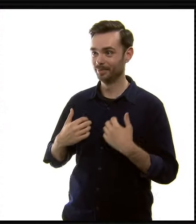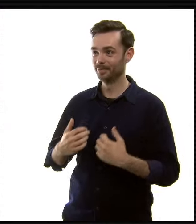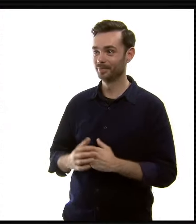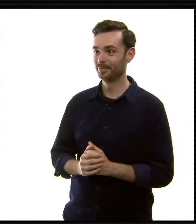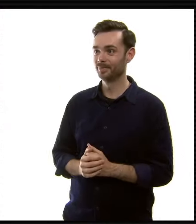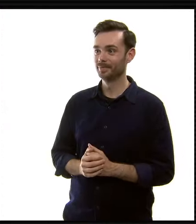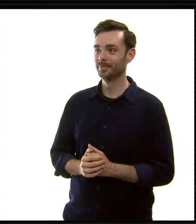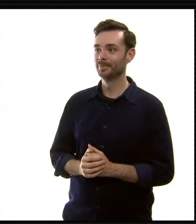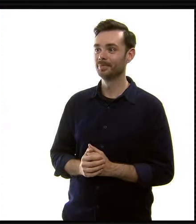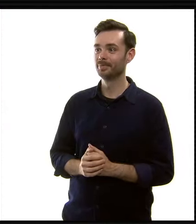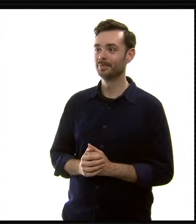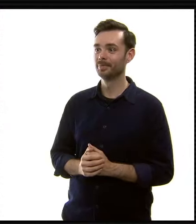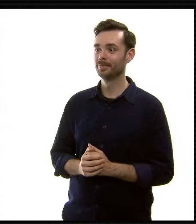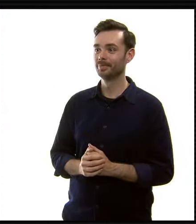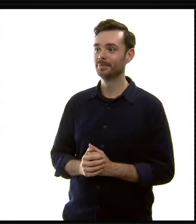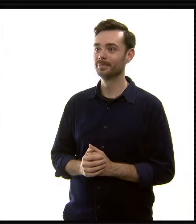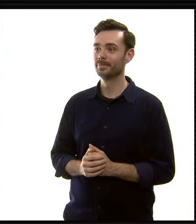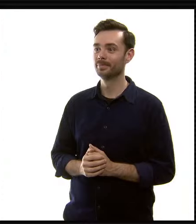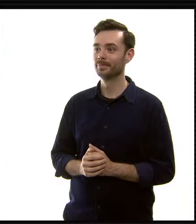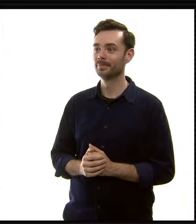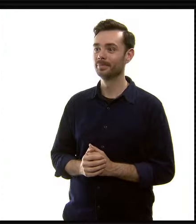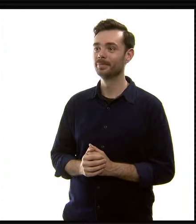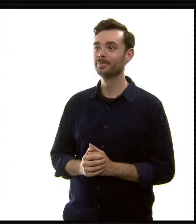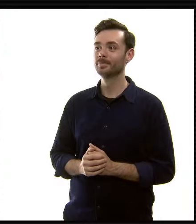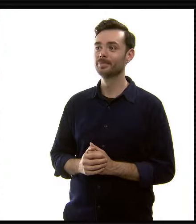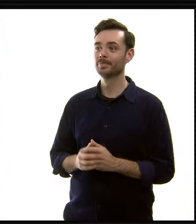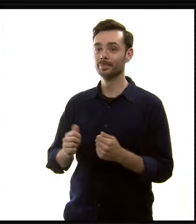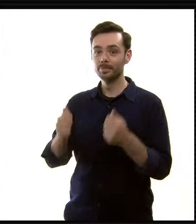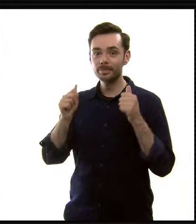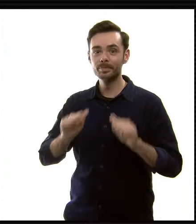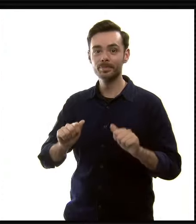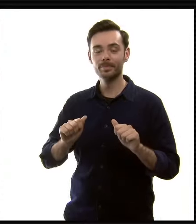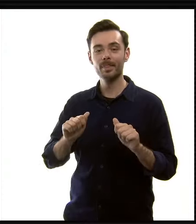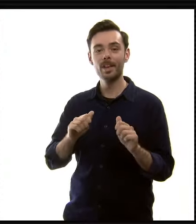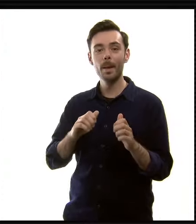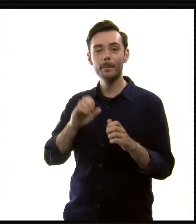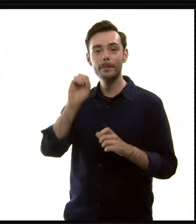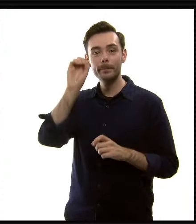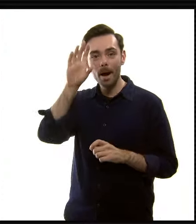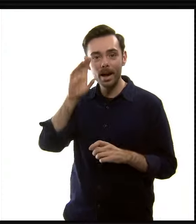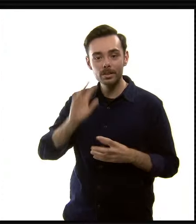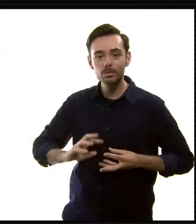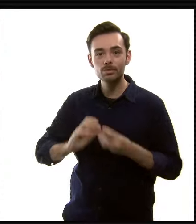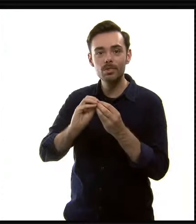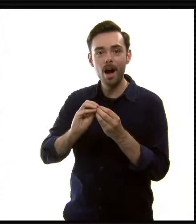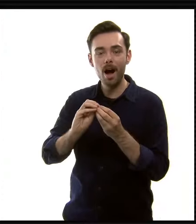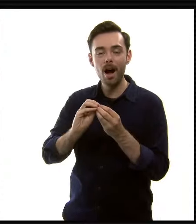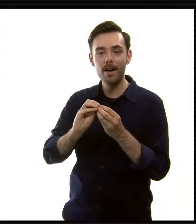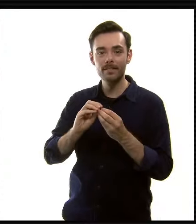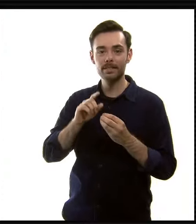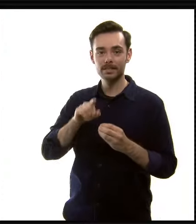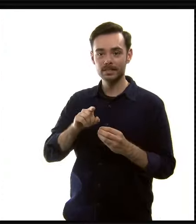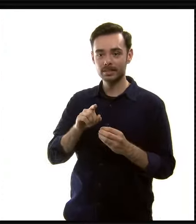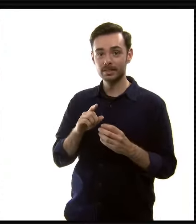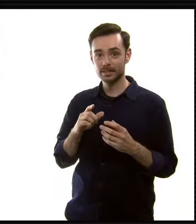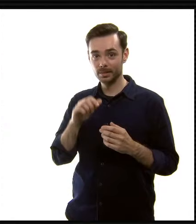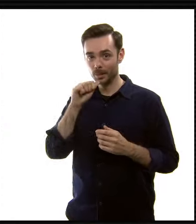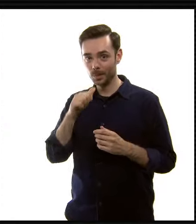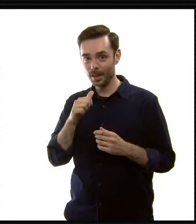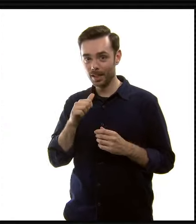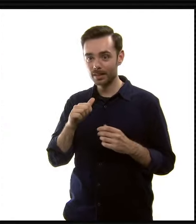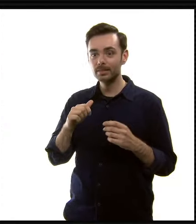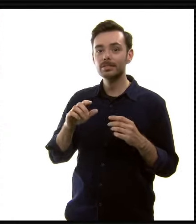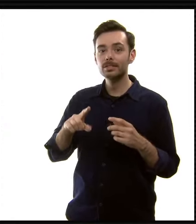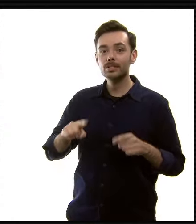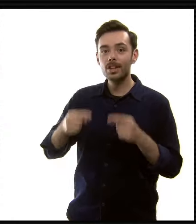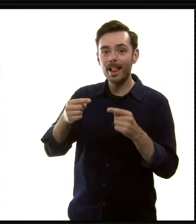minifigure reveals. Playgrounds collide as Minecraft and LEGO builders meet in an unforgettable challenge. We have an